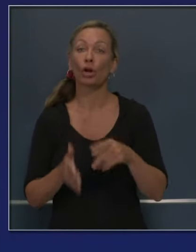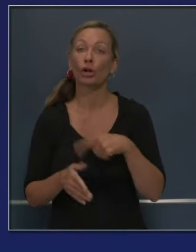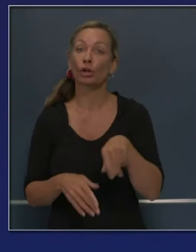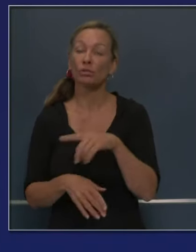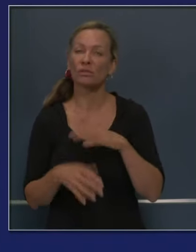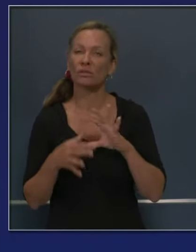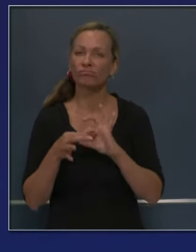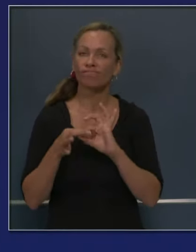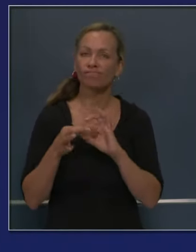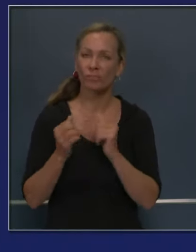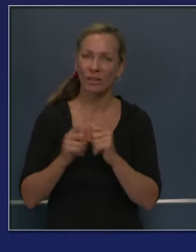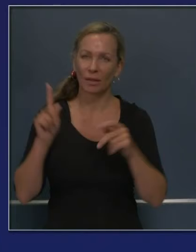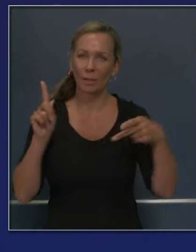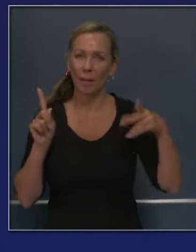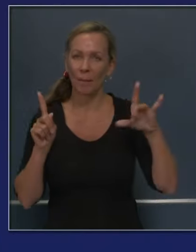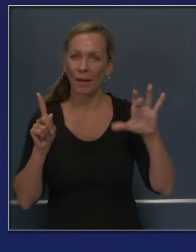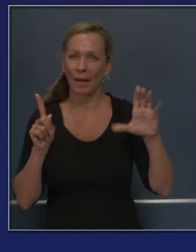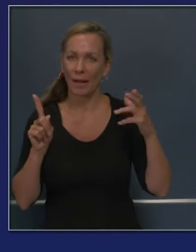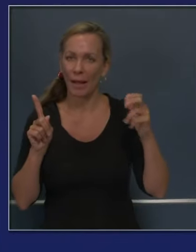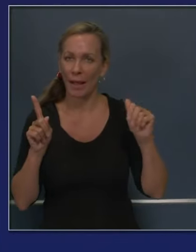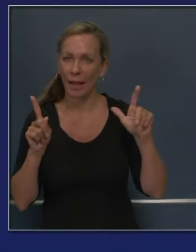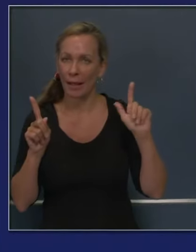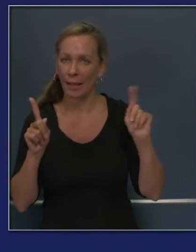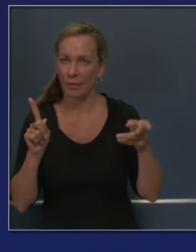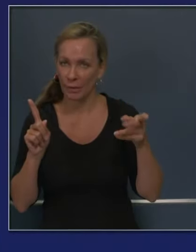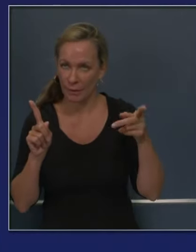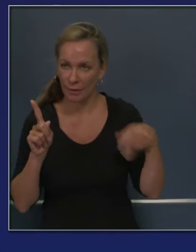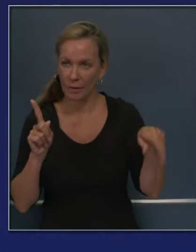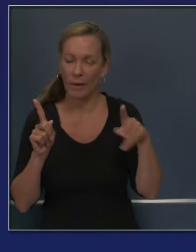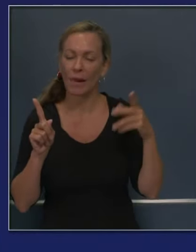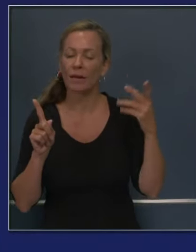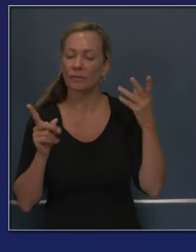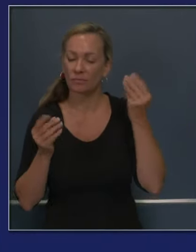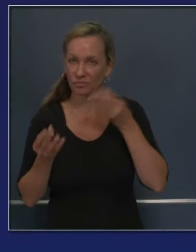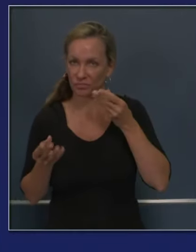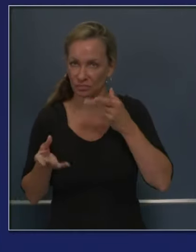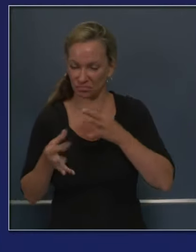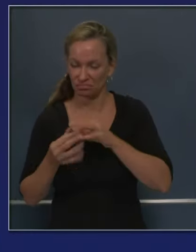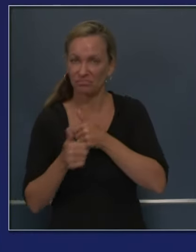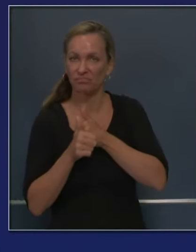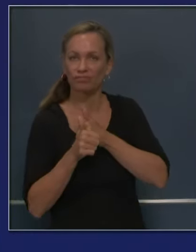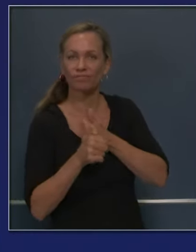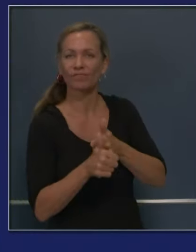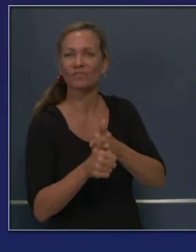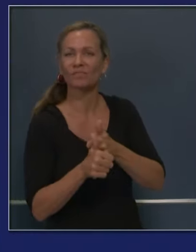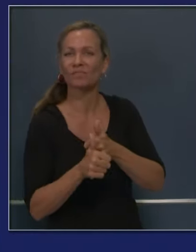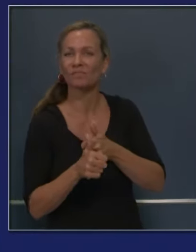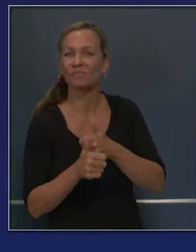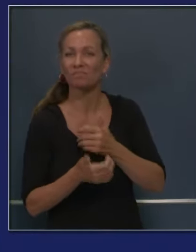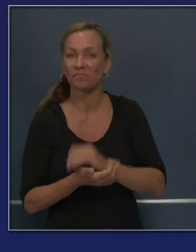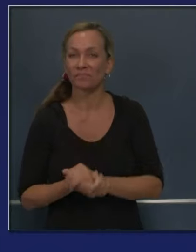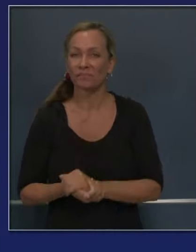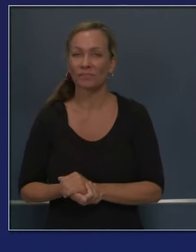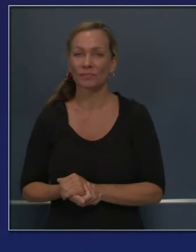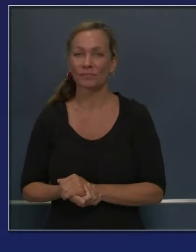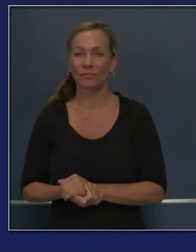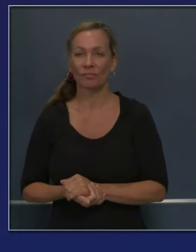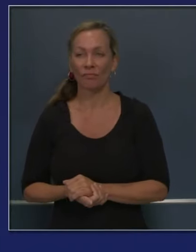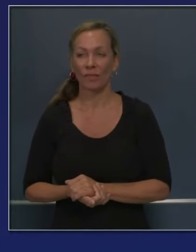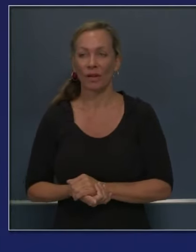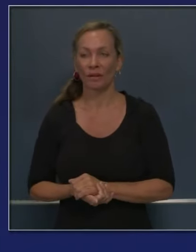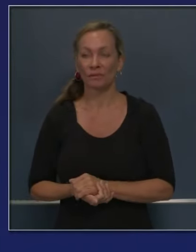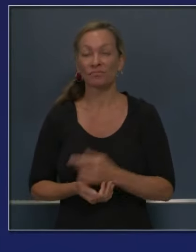I am very pleased to see them in action. Let me also make this point. I'm also humbled by the nature and the dynamism. I was